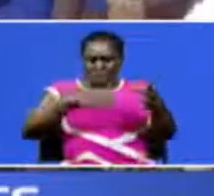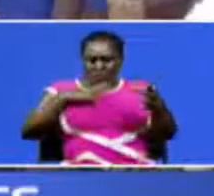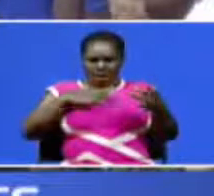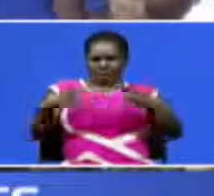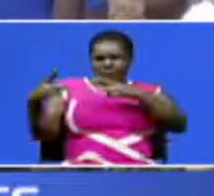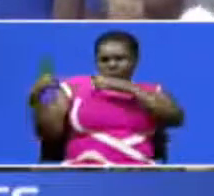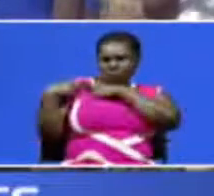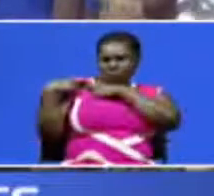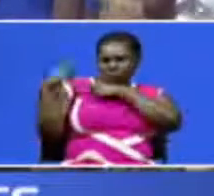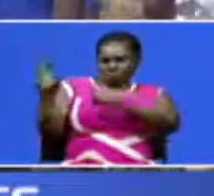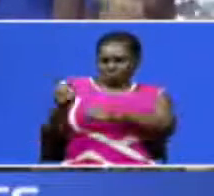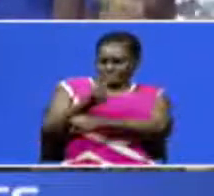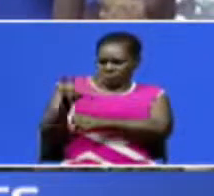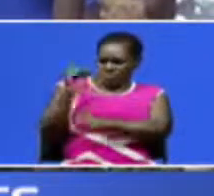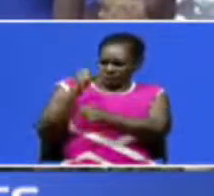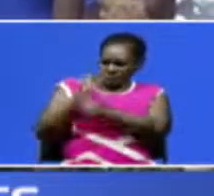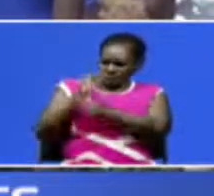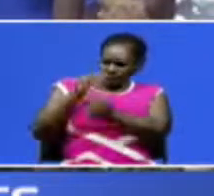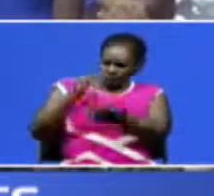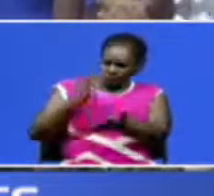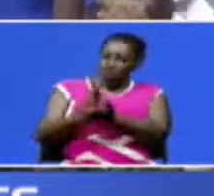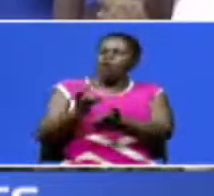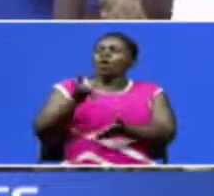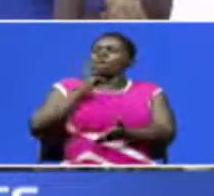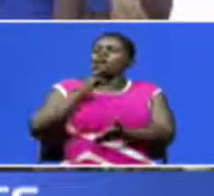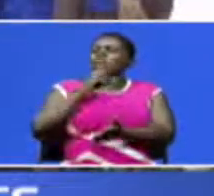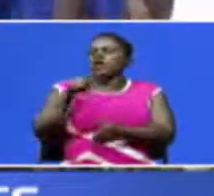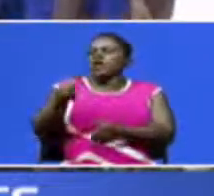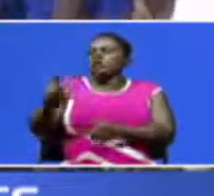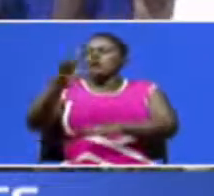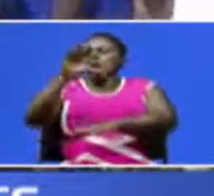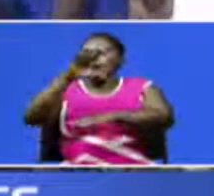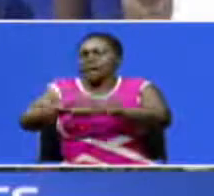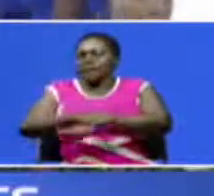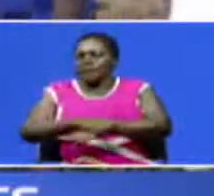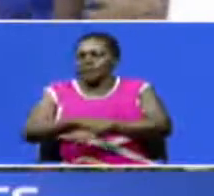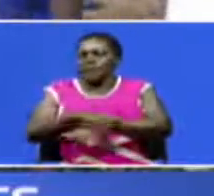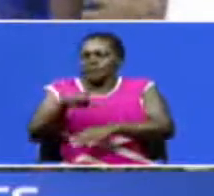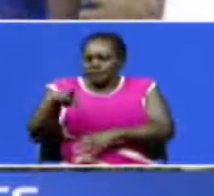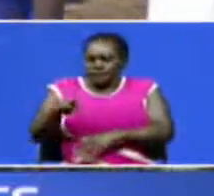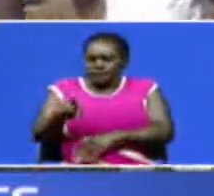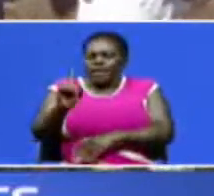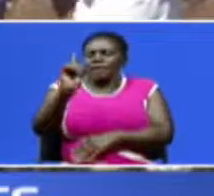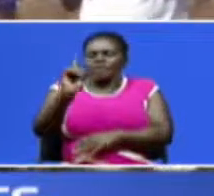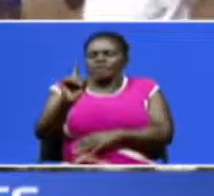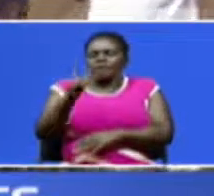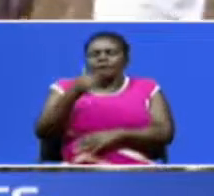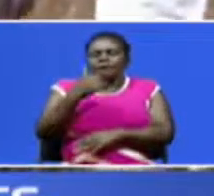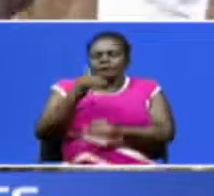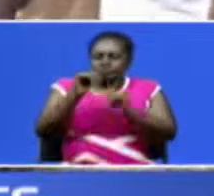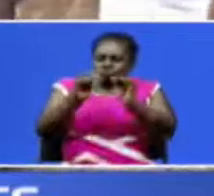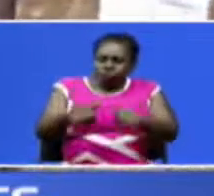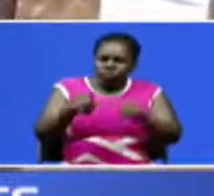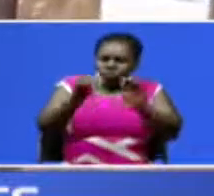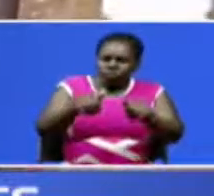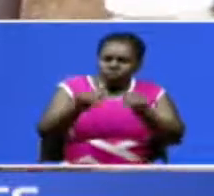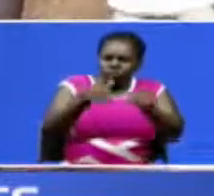inasimamia, ndiyo tuhakikishe ya kwamba maji yanawafikia na nyinyi munaweka mambo ya